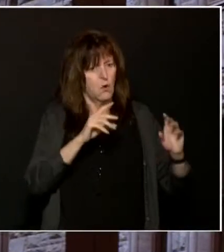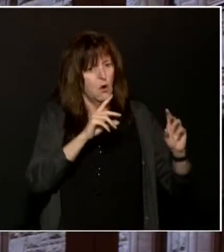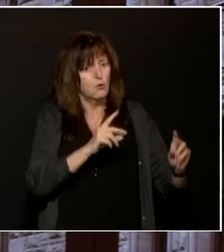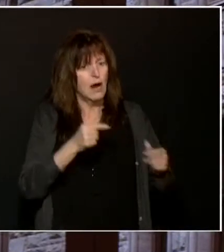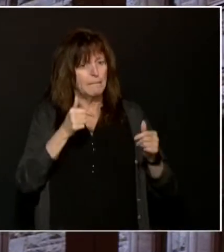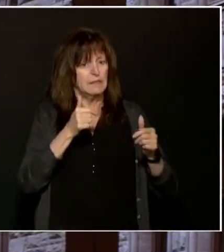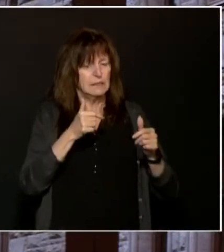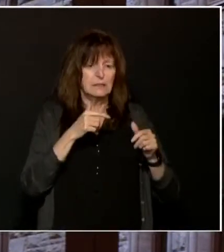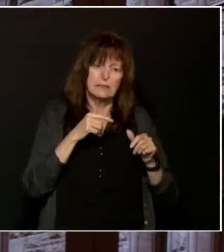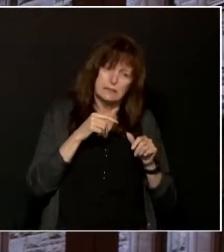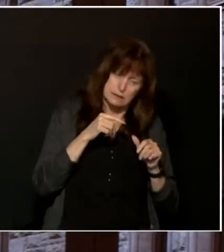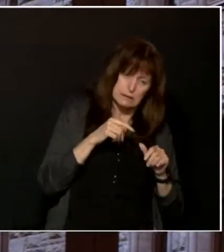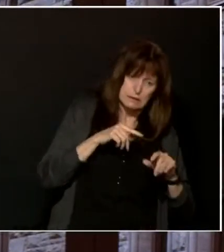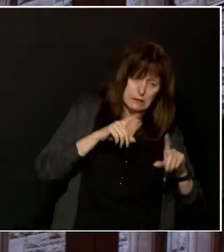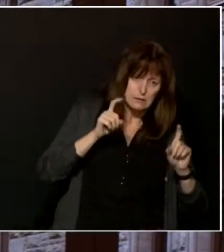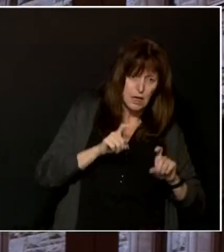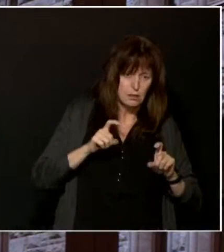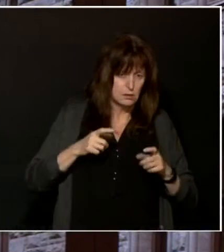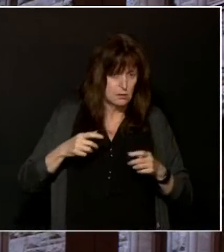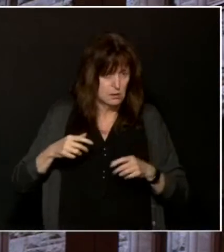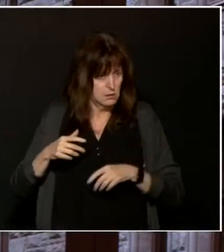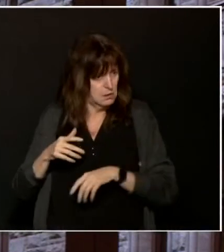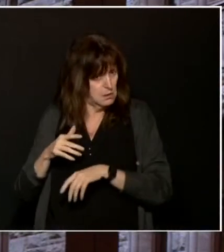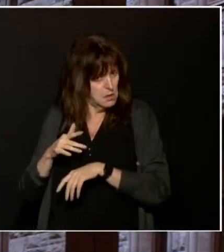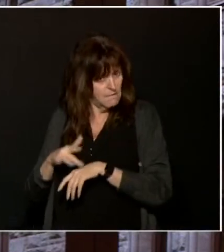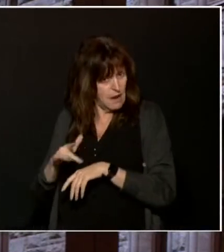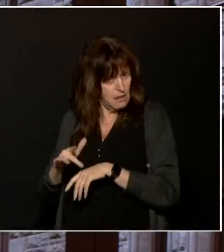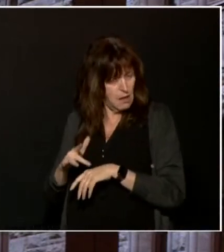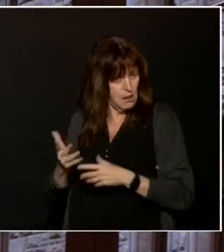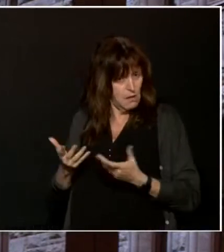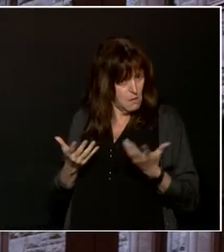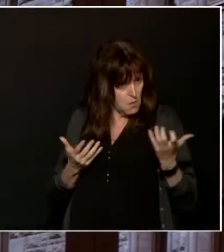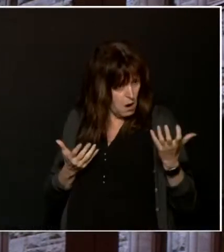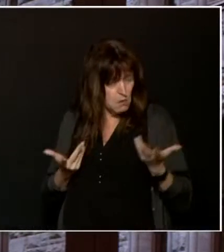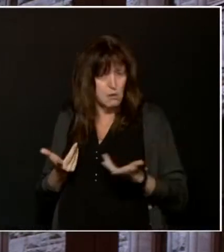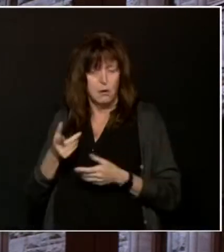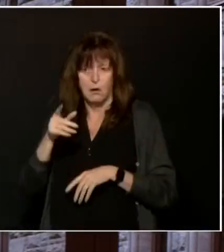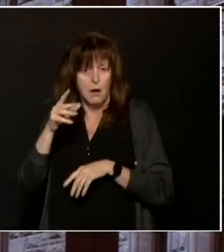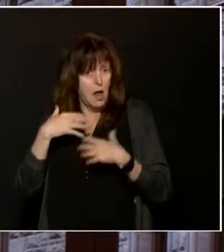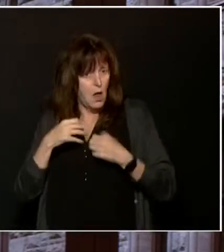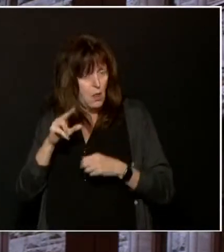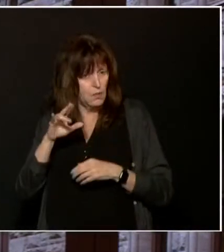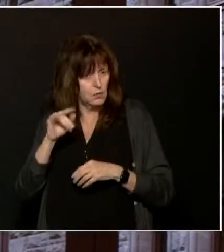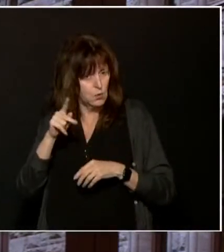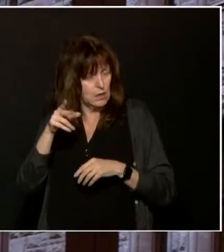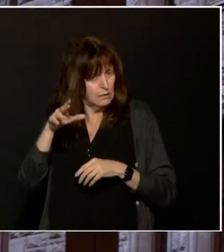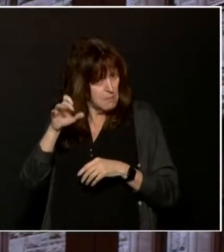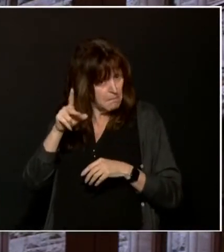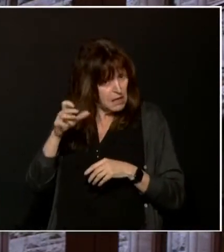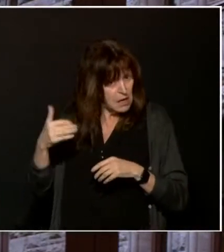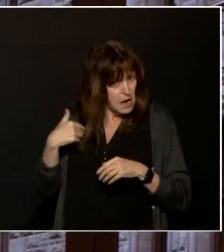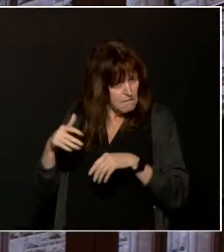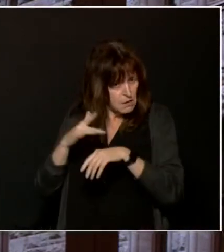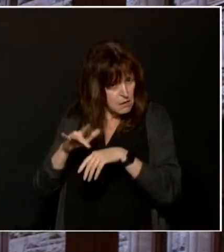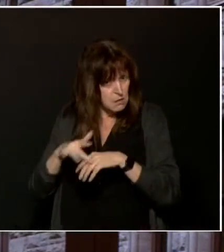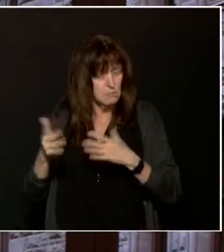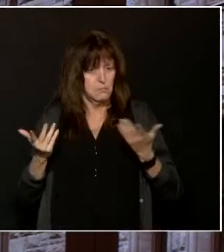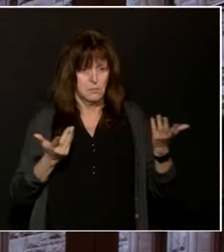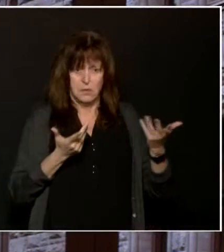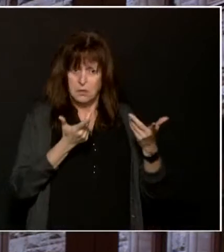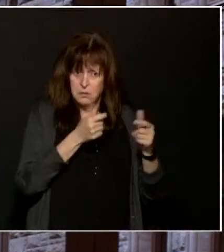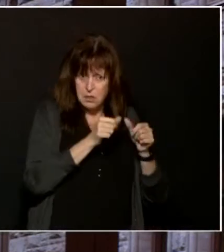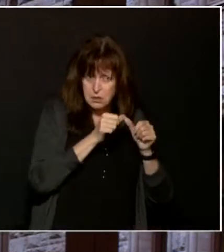it available if they so wish to use that at the health unit level. And of course, the Ministry of Education is prepared to continue their testing as they had